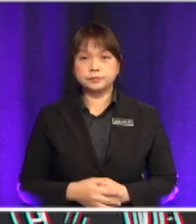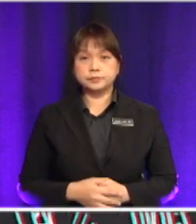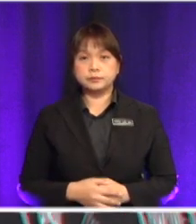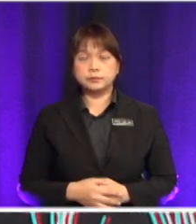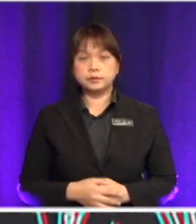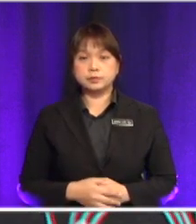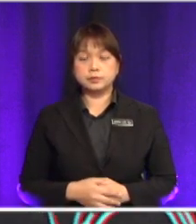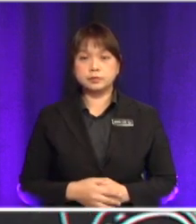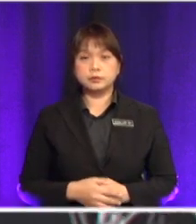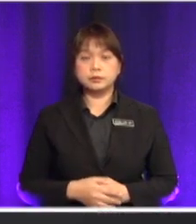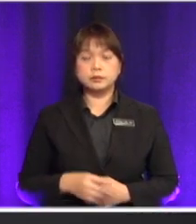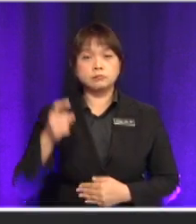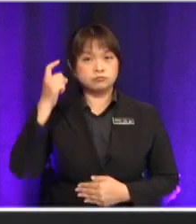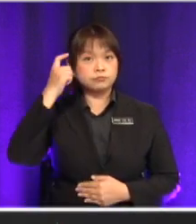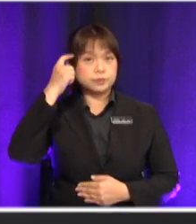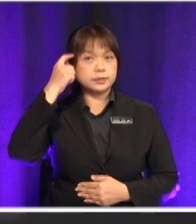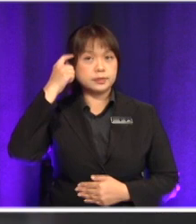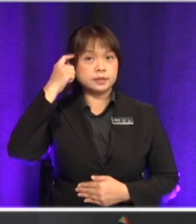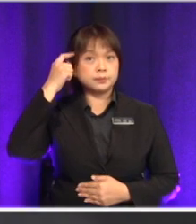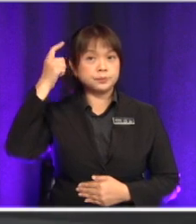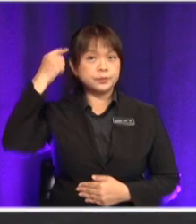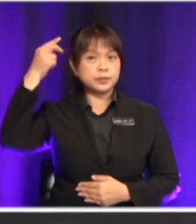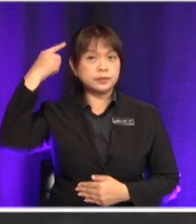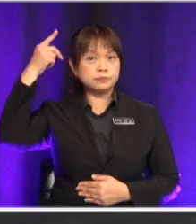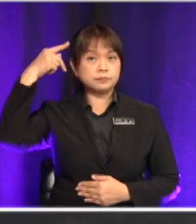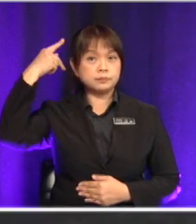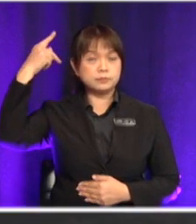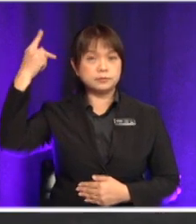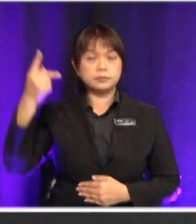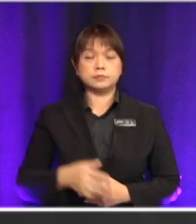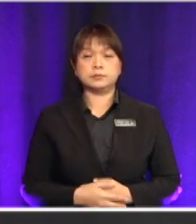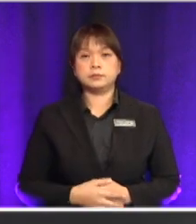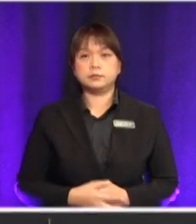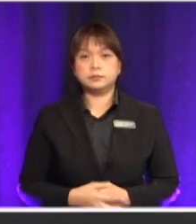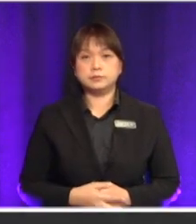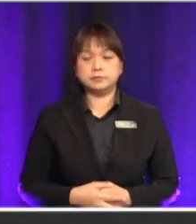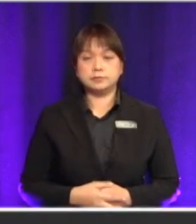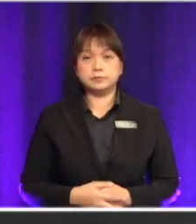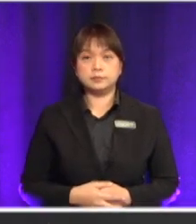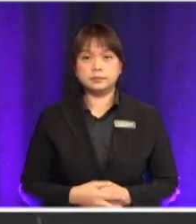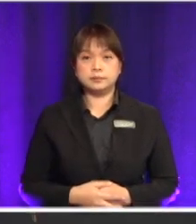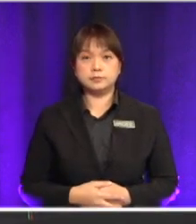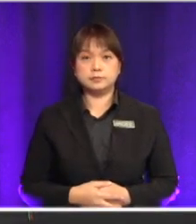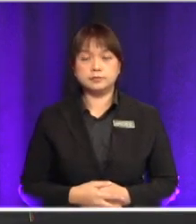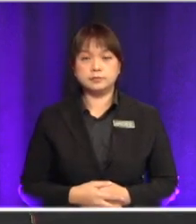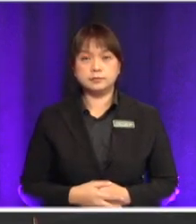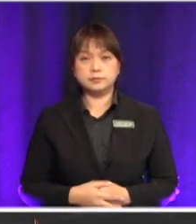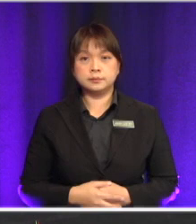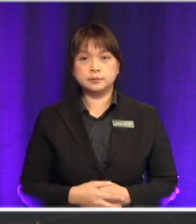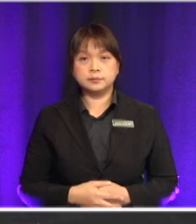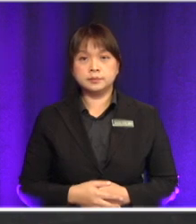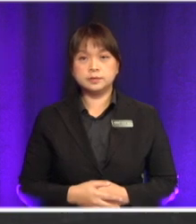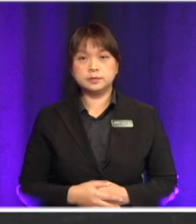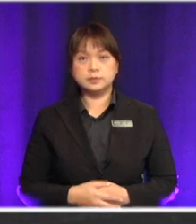predict. Predict, yes. Remind is not the same as predict, right? The answer is predict. Good job. Number 3, Duffy.